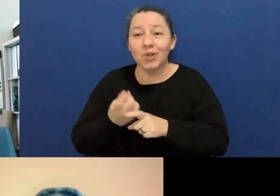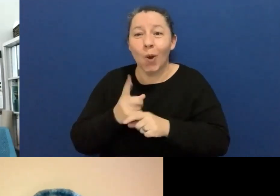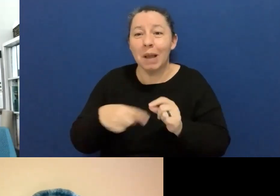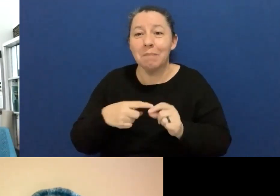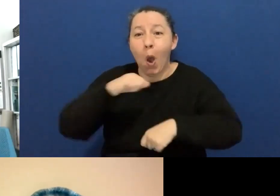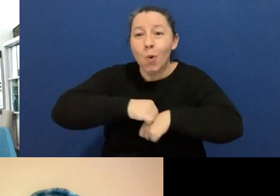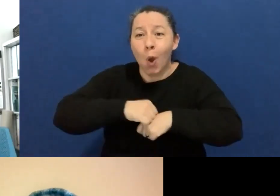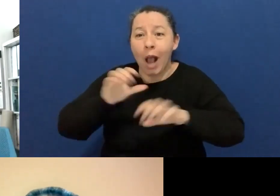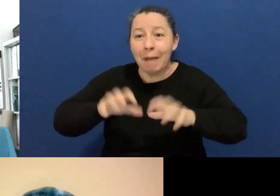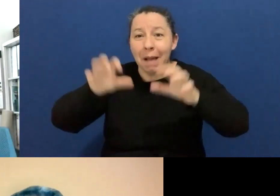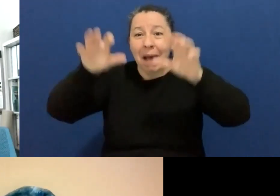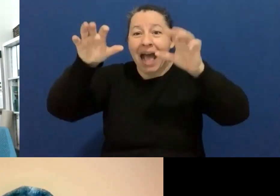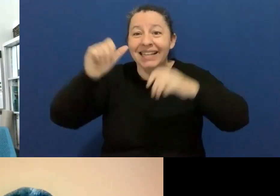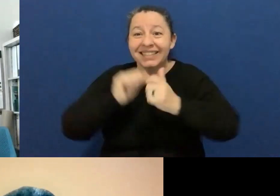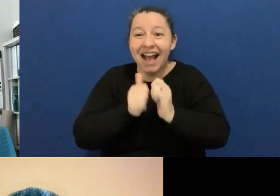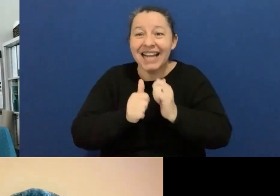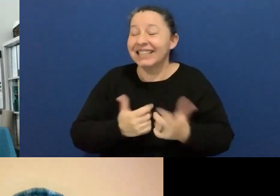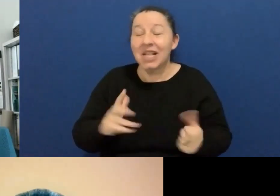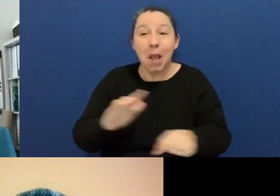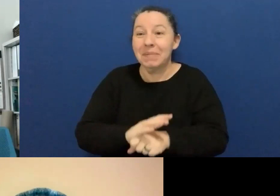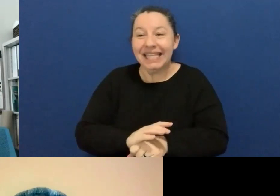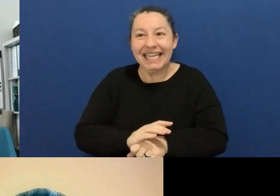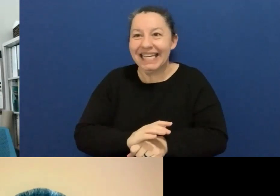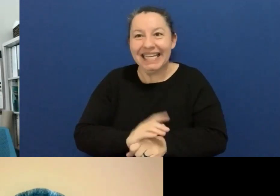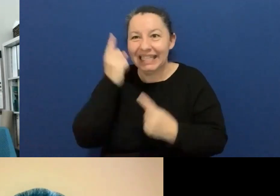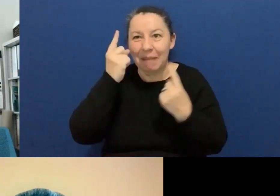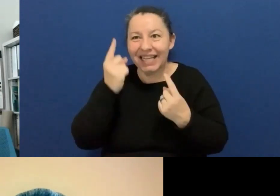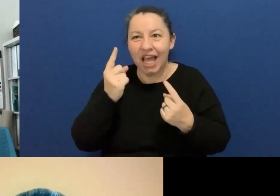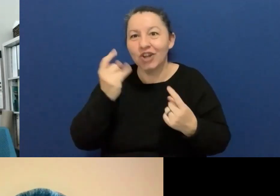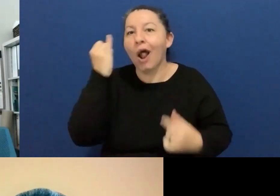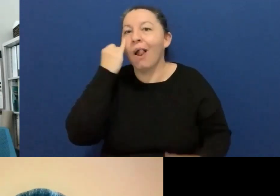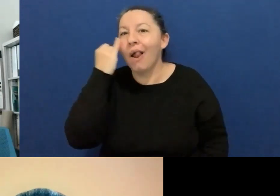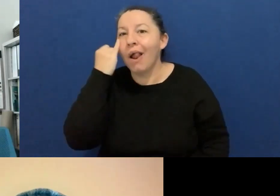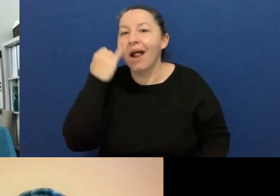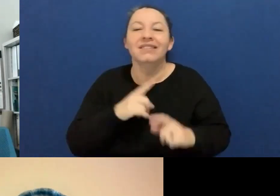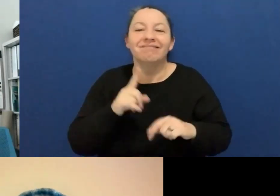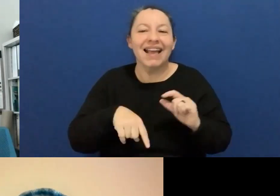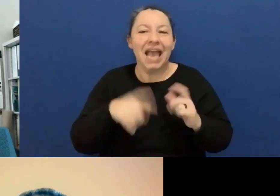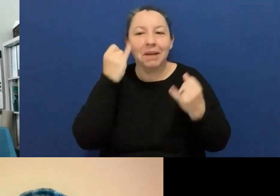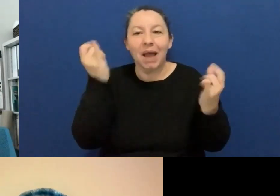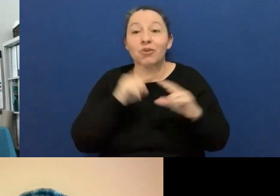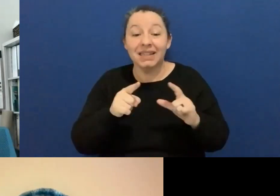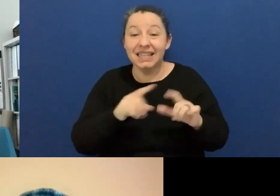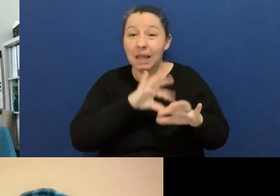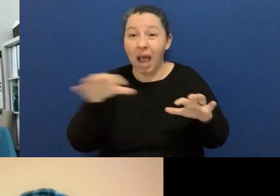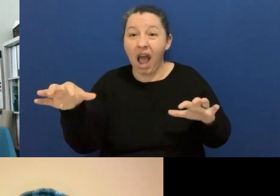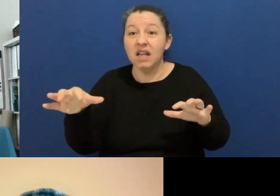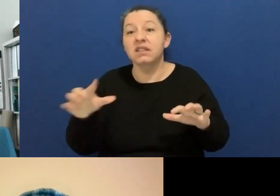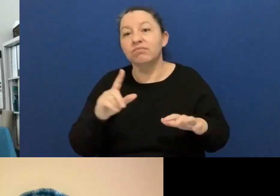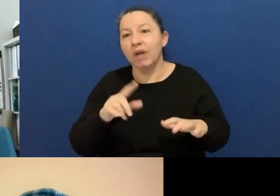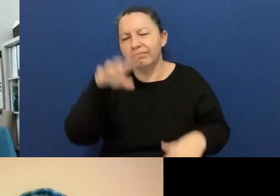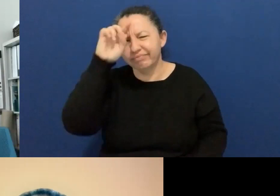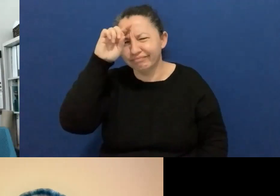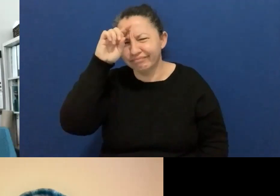that's total speculation. I can't actually say that. These piles of rocks are still a giant mystery to us. We know that they're not